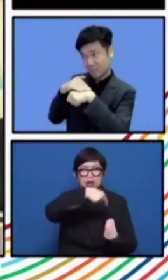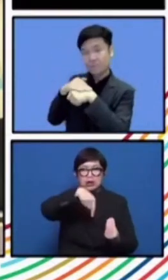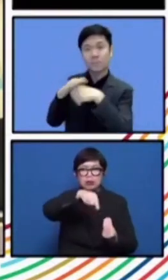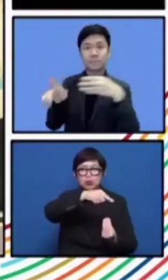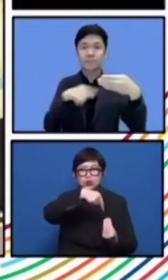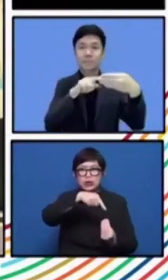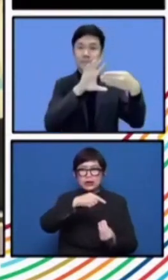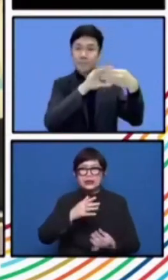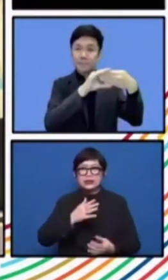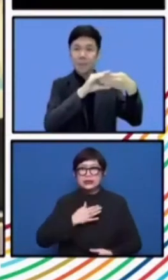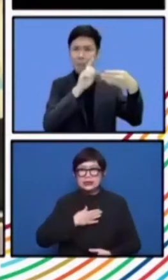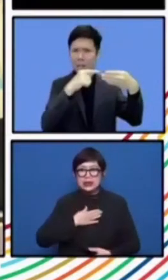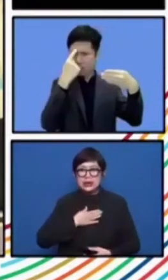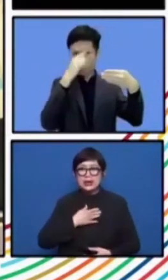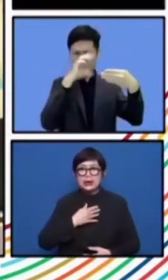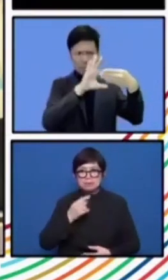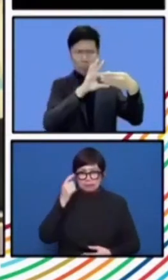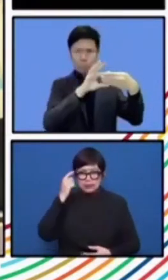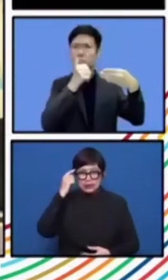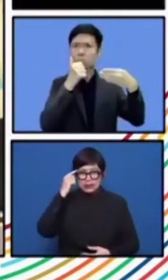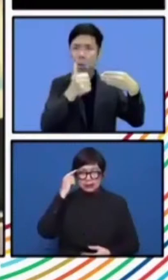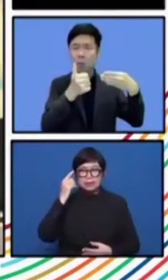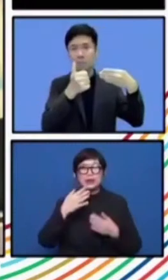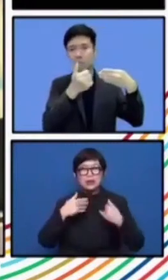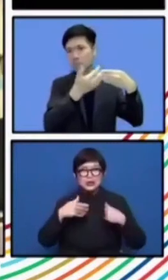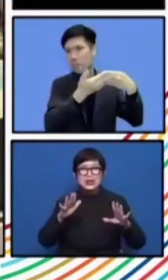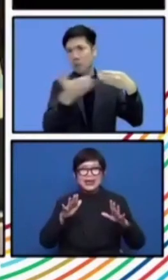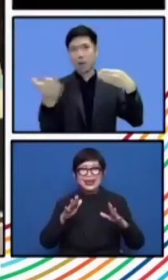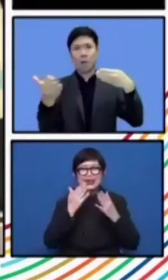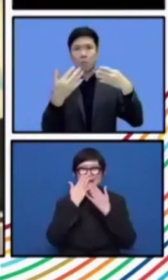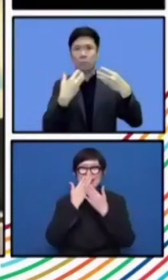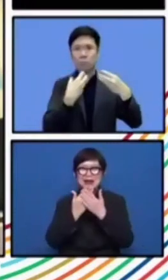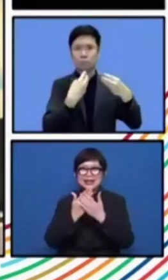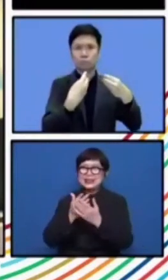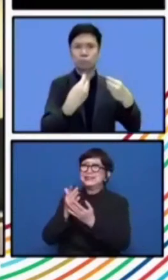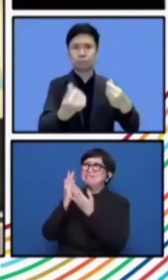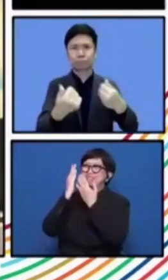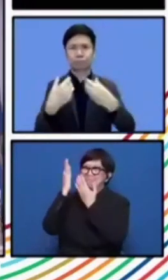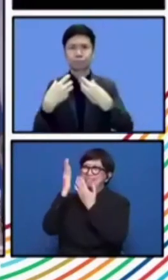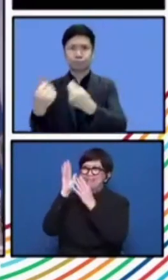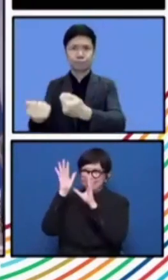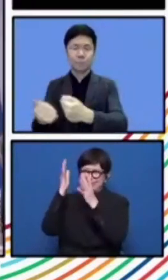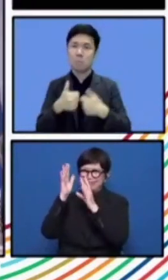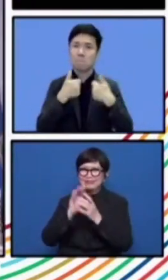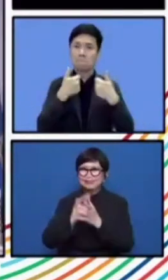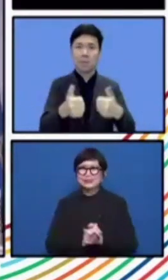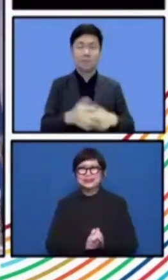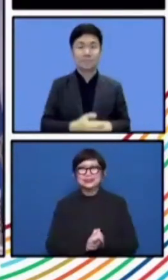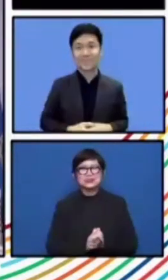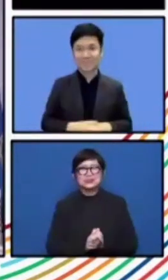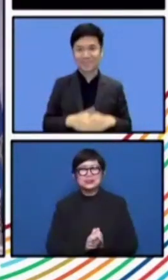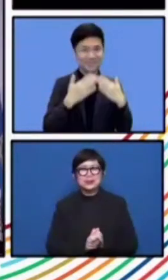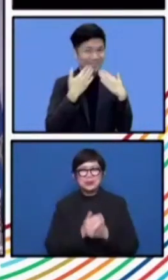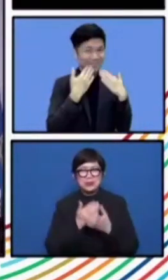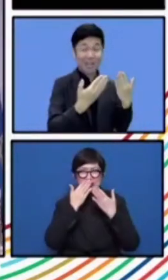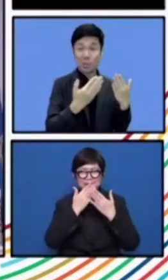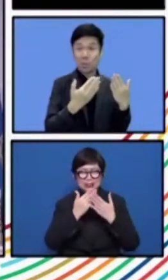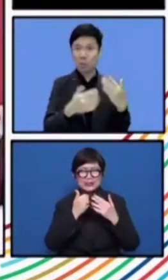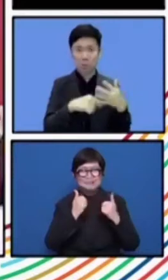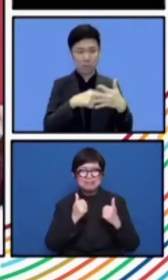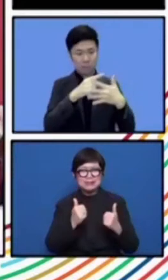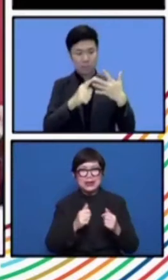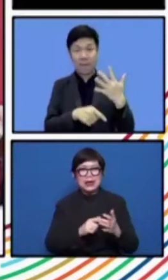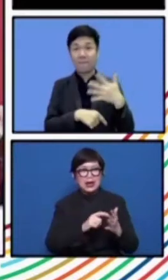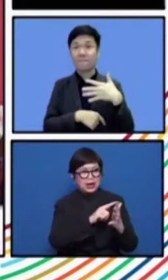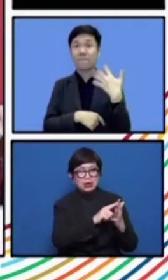solve your problem thank you very much we have five more speakers and given